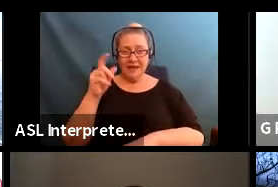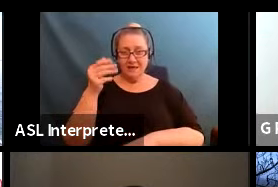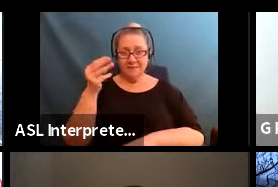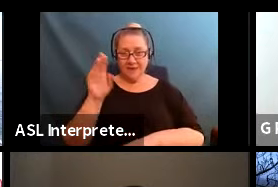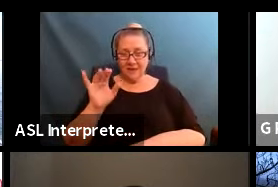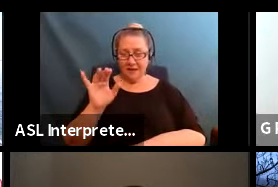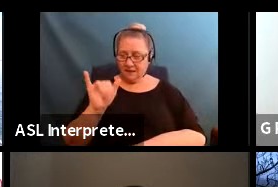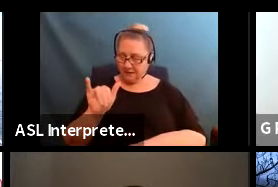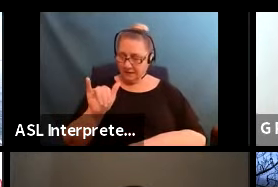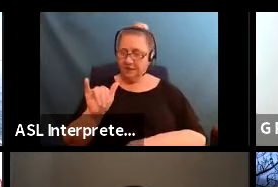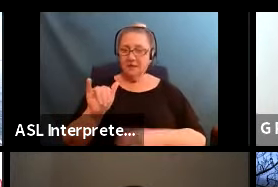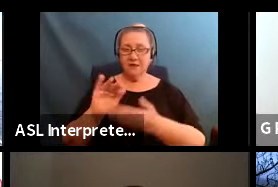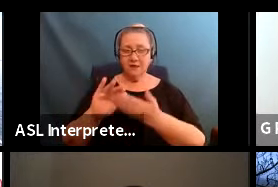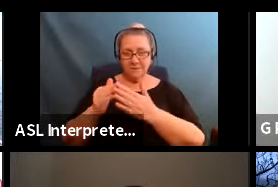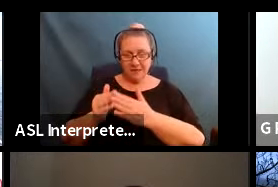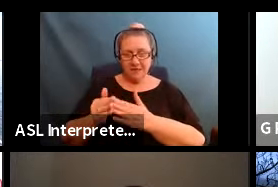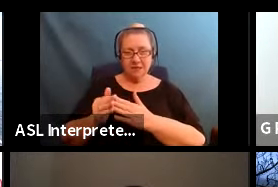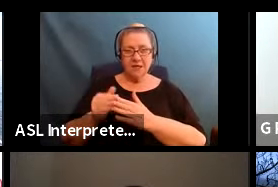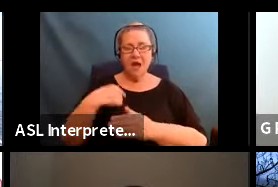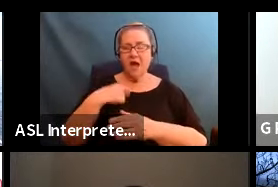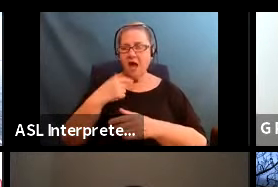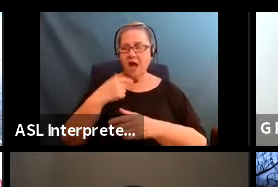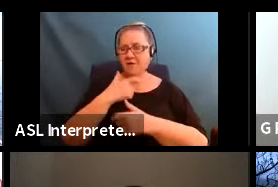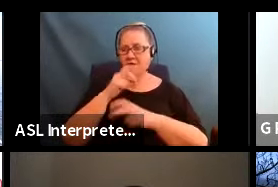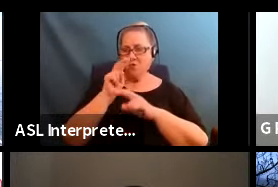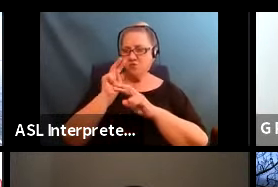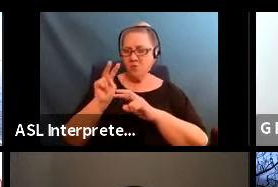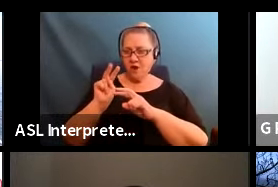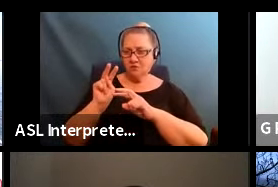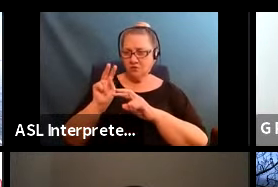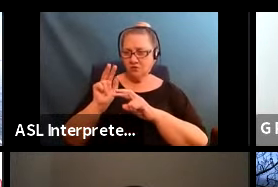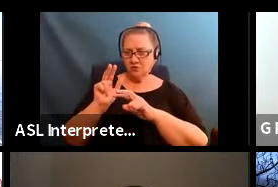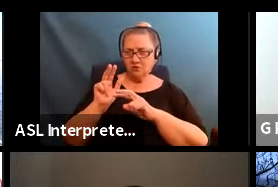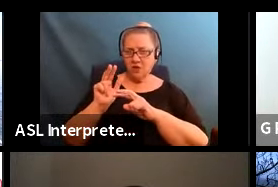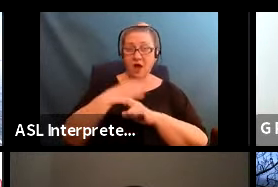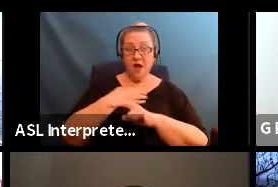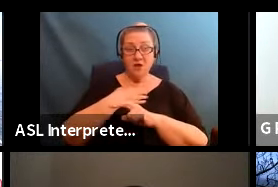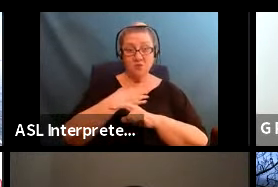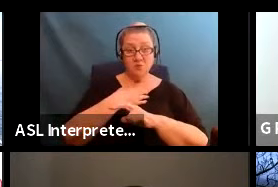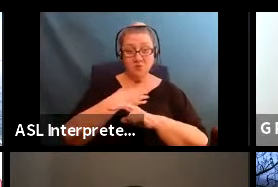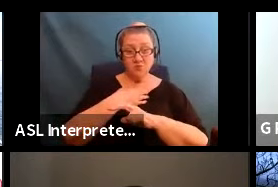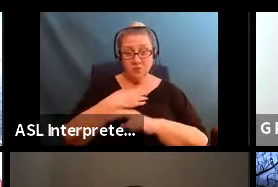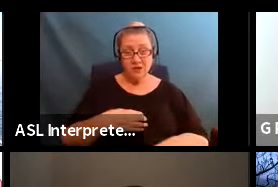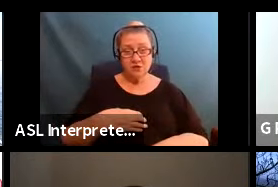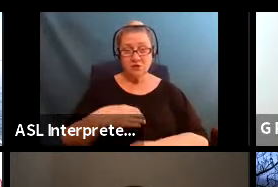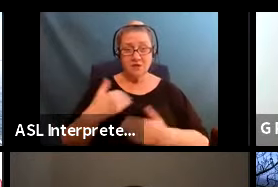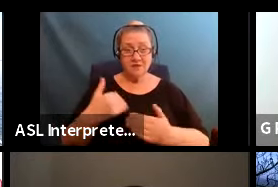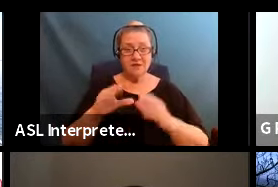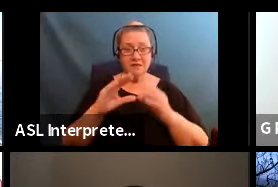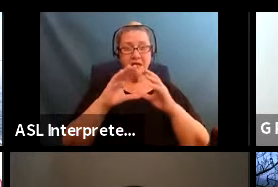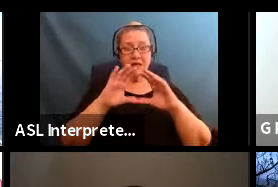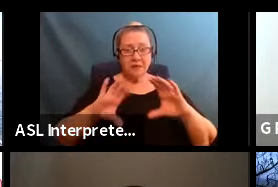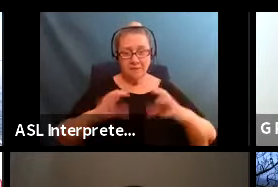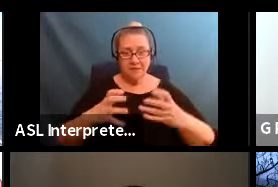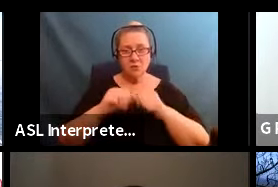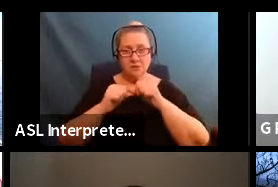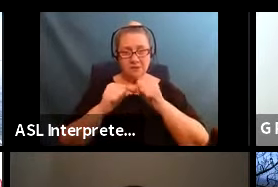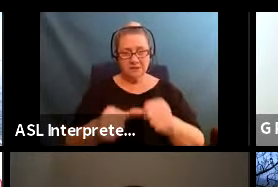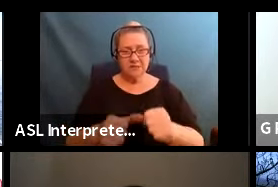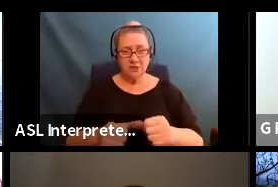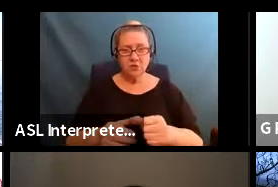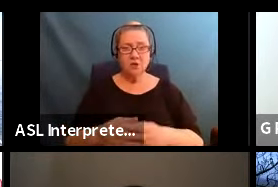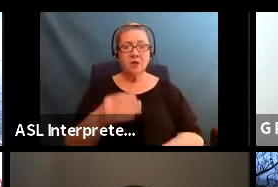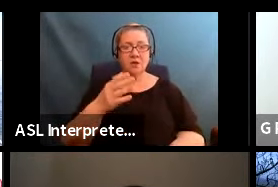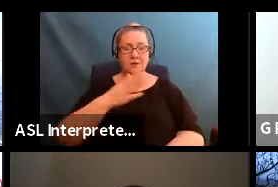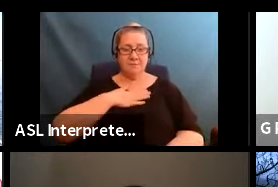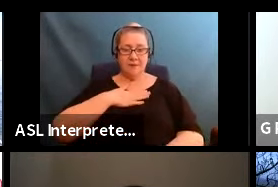allocation. Honestly, as I've watched this flow, I wish our committee continued. And one of my concerns, and